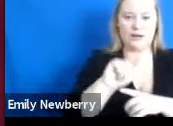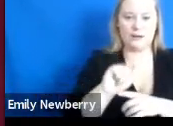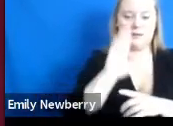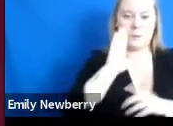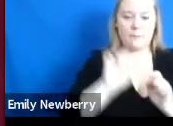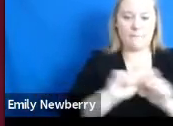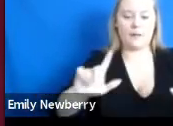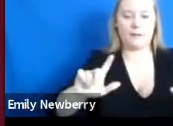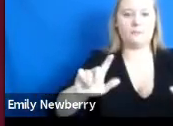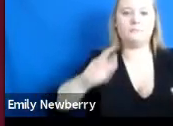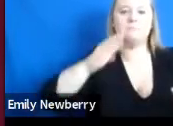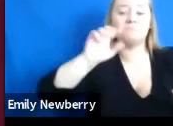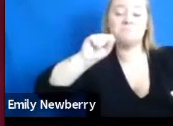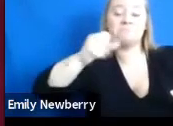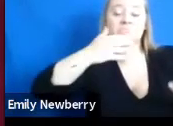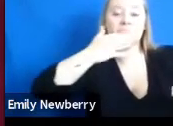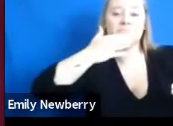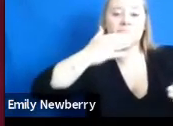you so much.